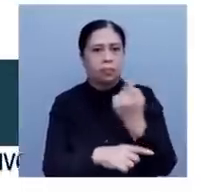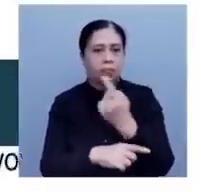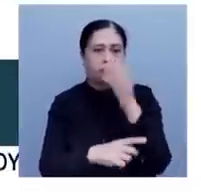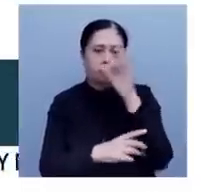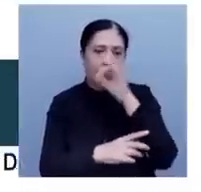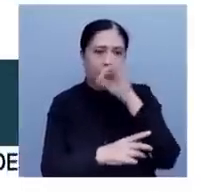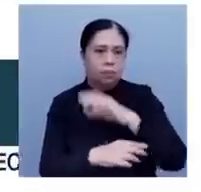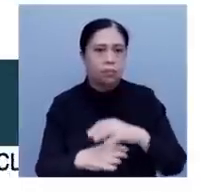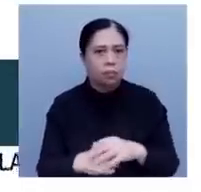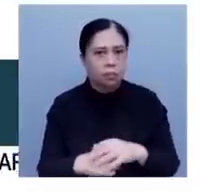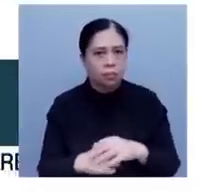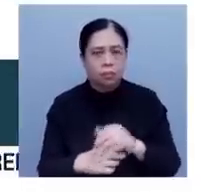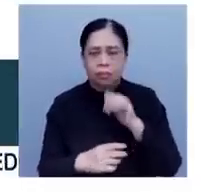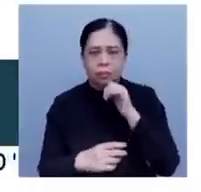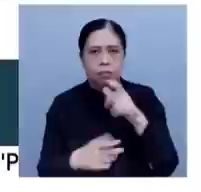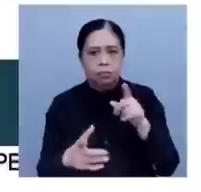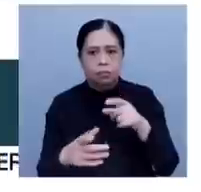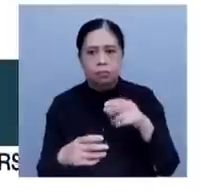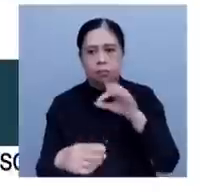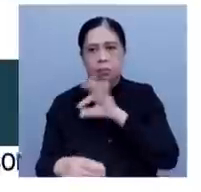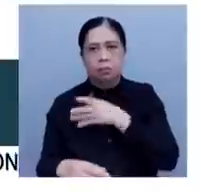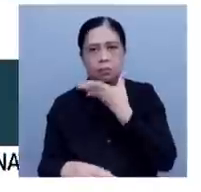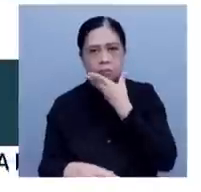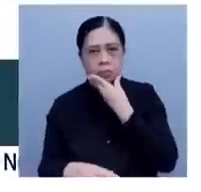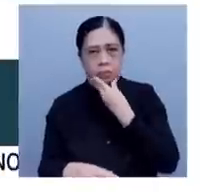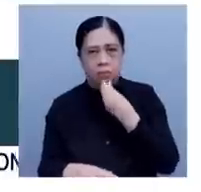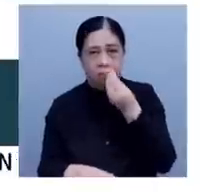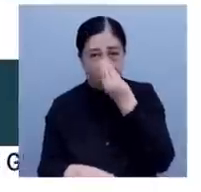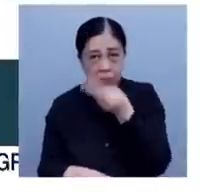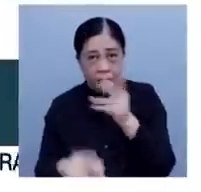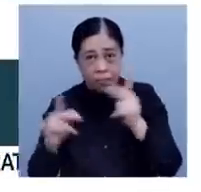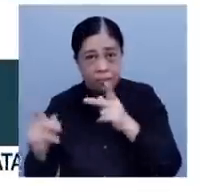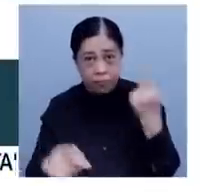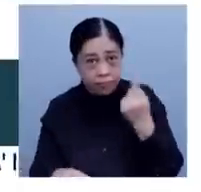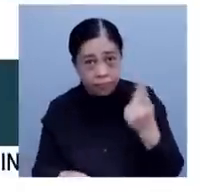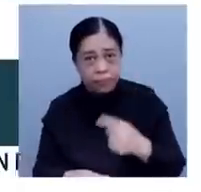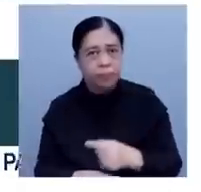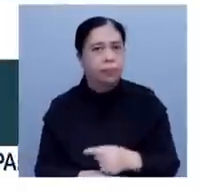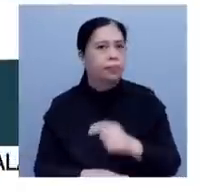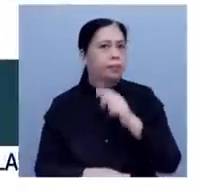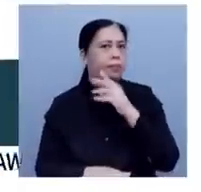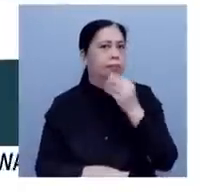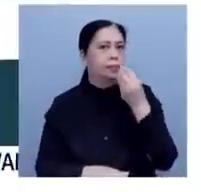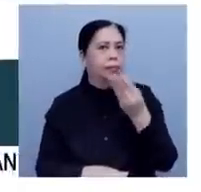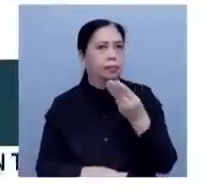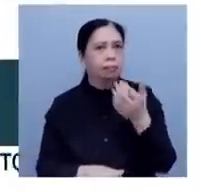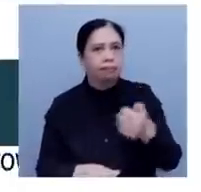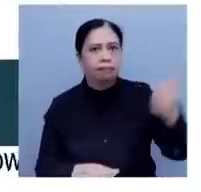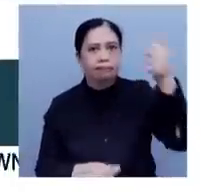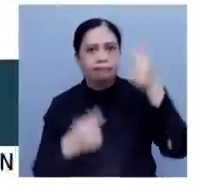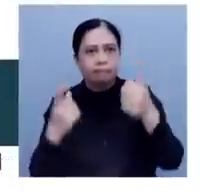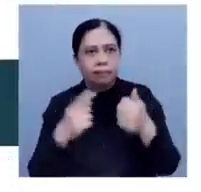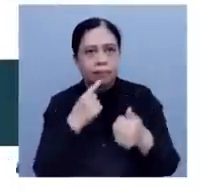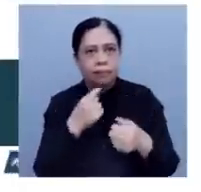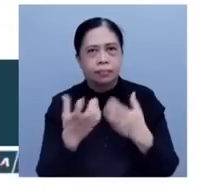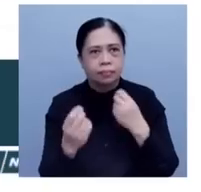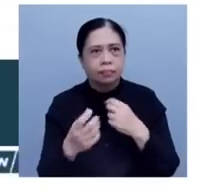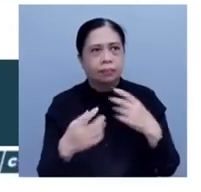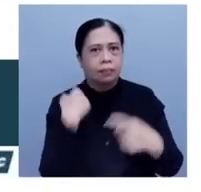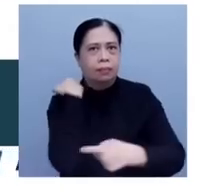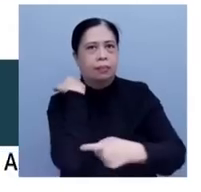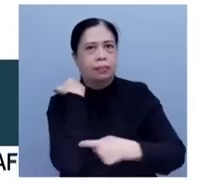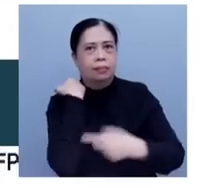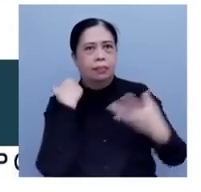Pilipino yan. Hindi dapat pinakikinabangan lamang ng ilang tao at ng mga ilang opisyal na kumahagat sa tukso